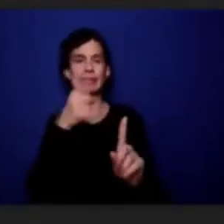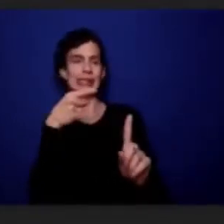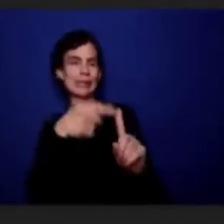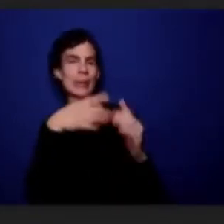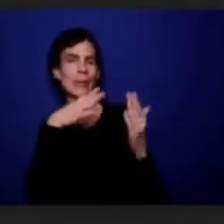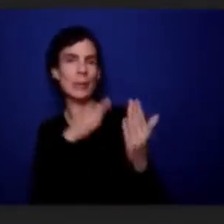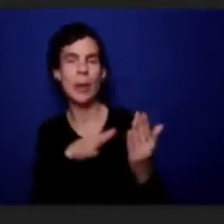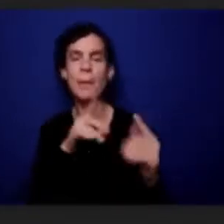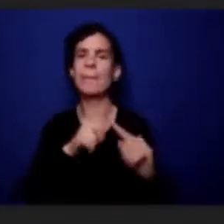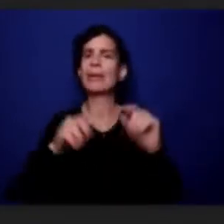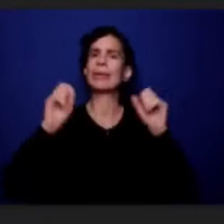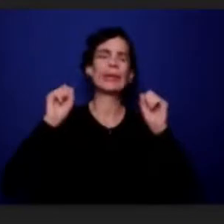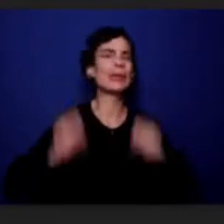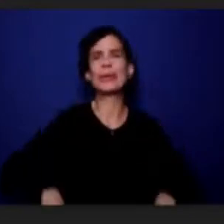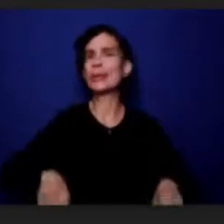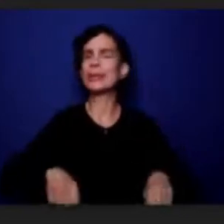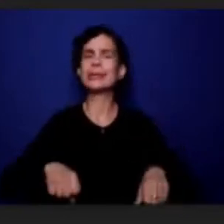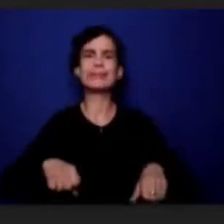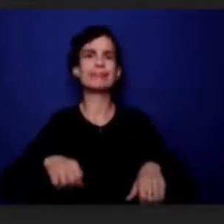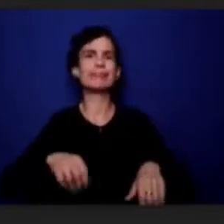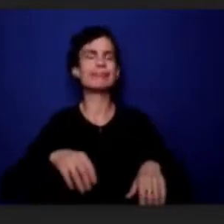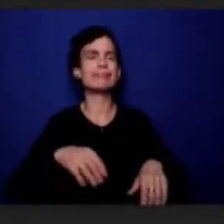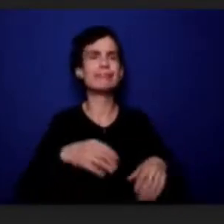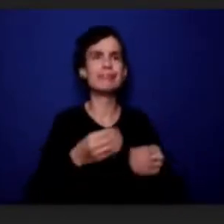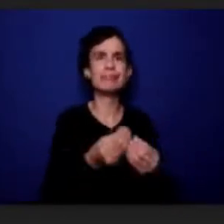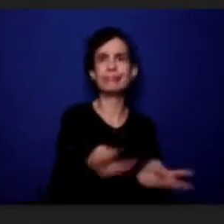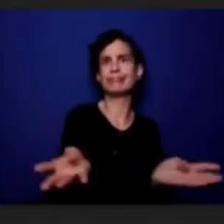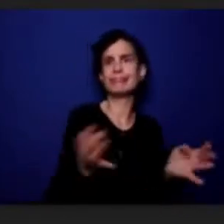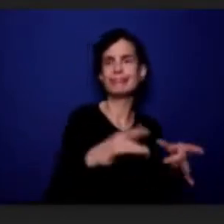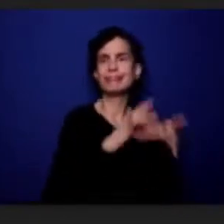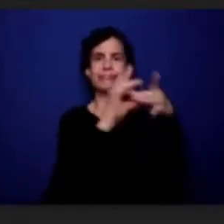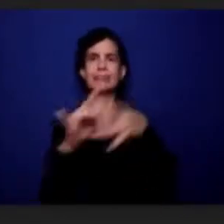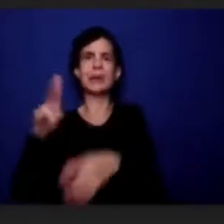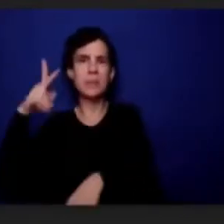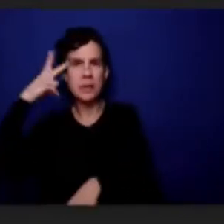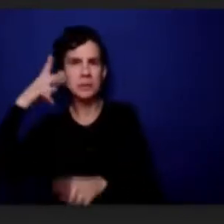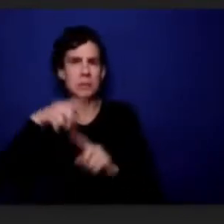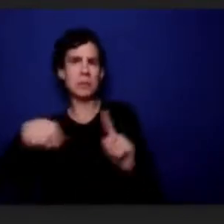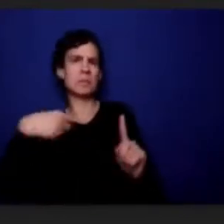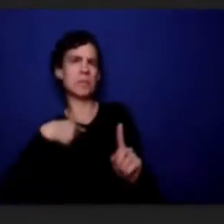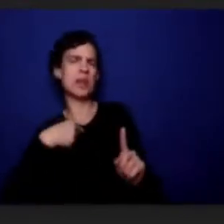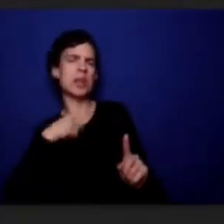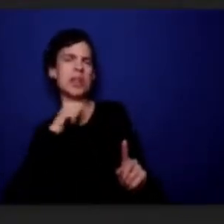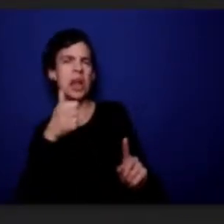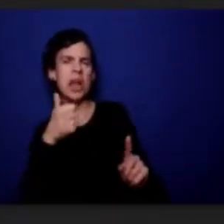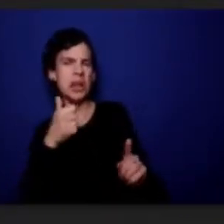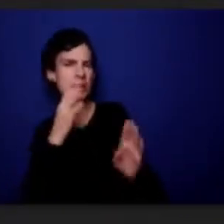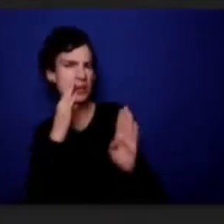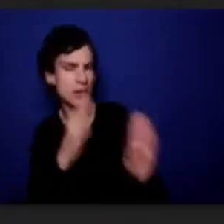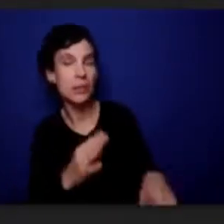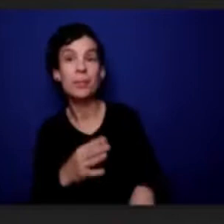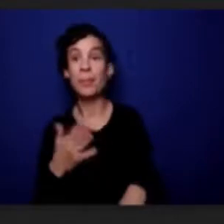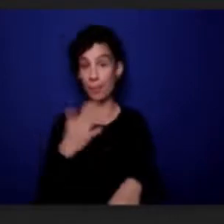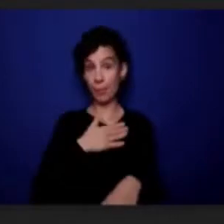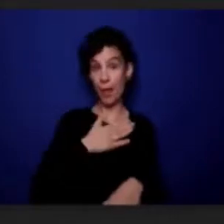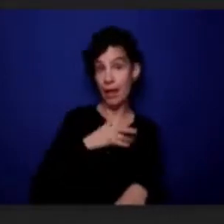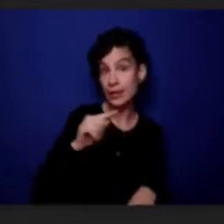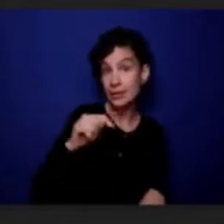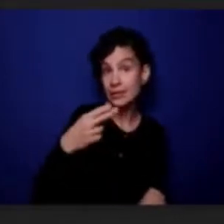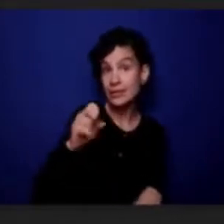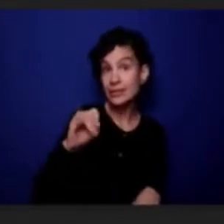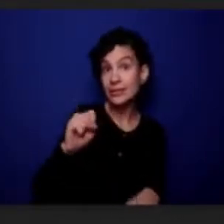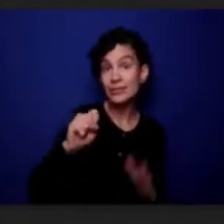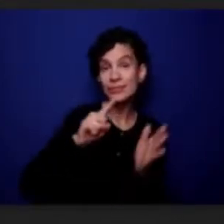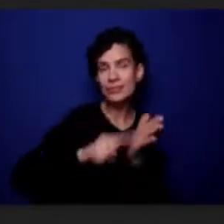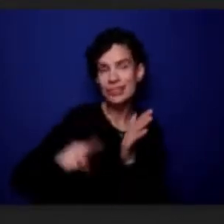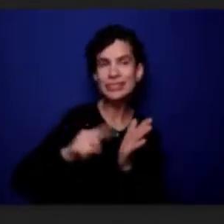wouldn't say that mine is sort of political really in that way. At least, I think it could be taken